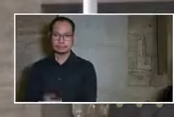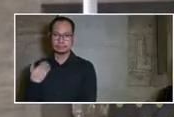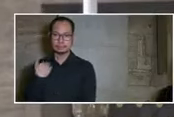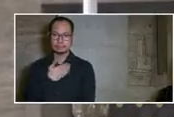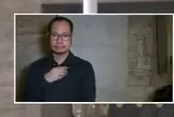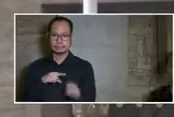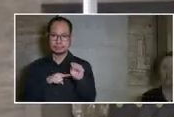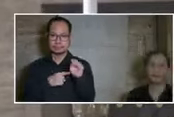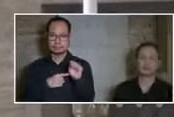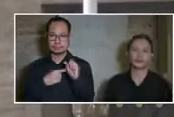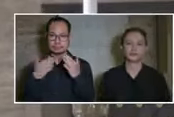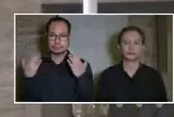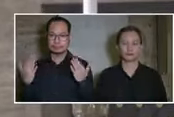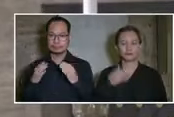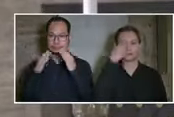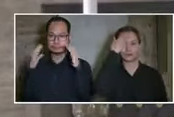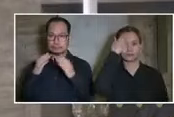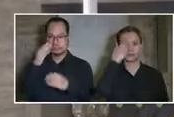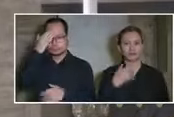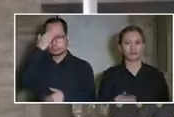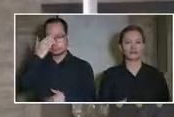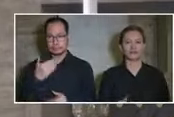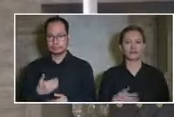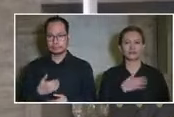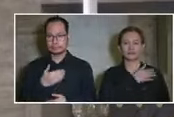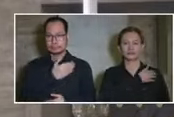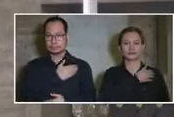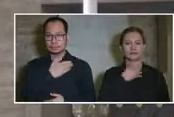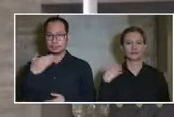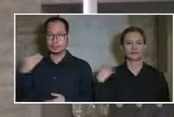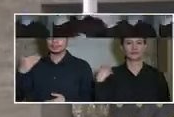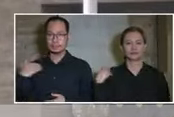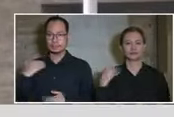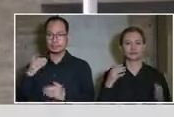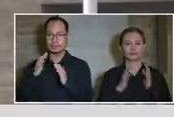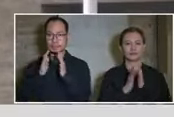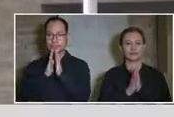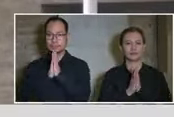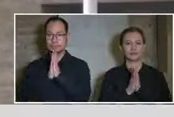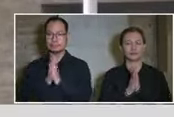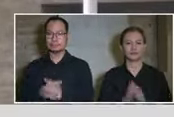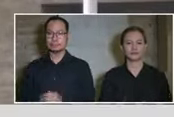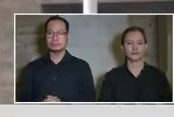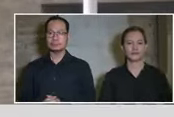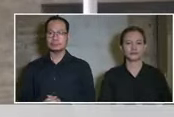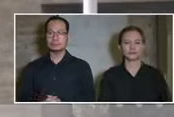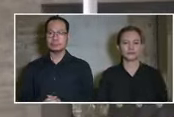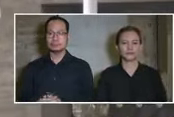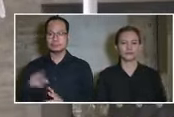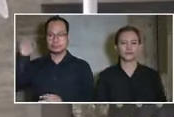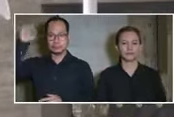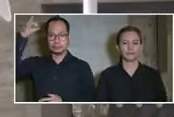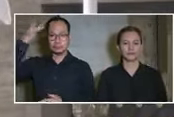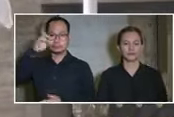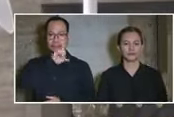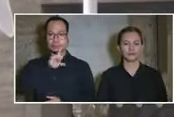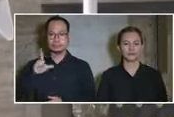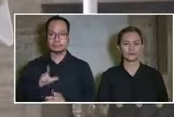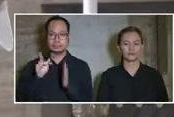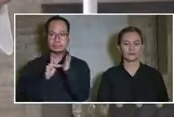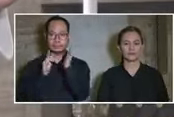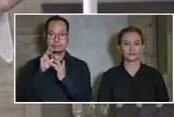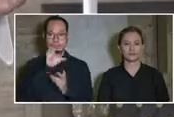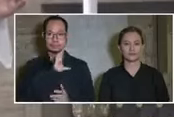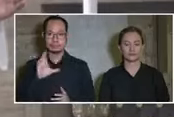Begin our celebration in the name of the Father, and of the Son, and of the Holy Spirit. Amen. The grace of our Lord